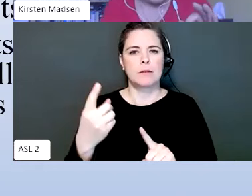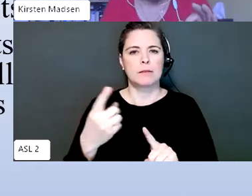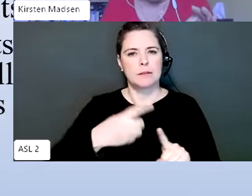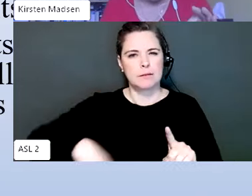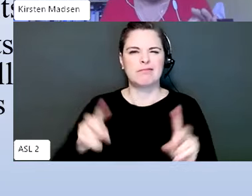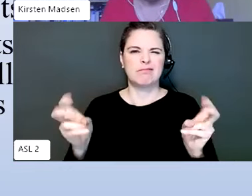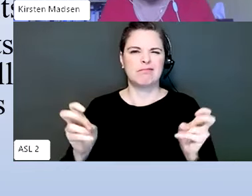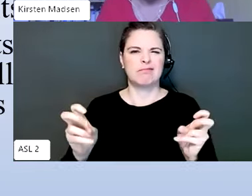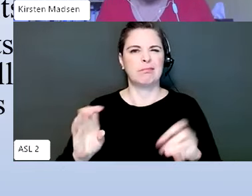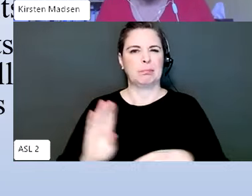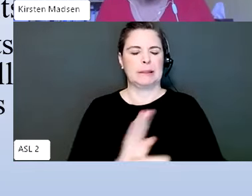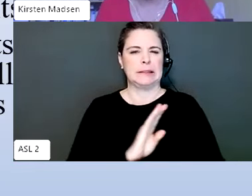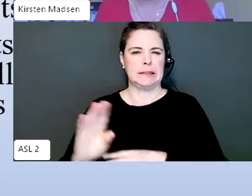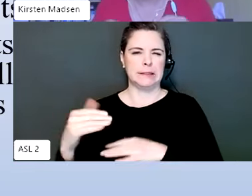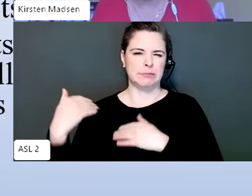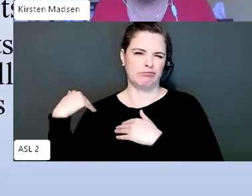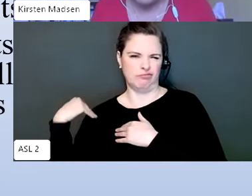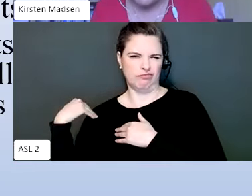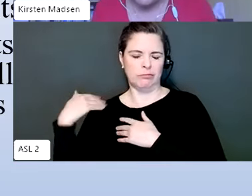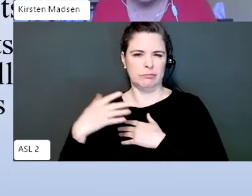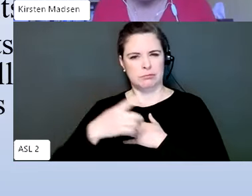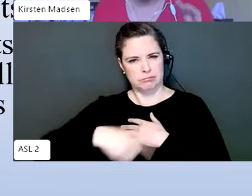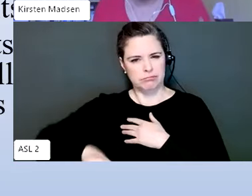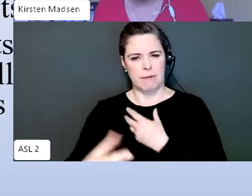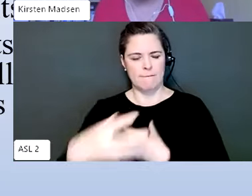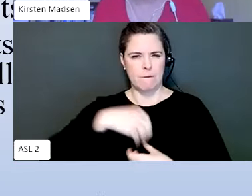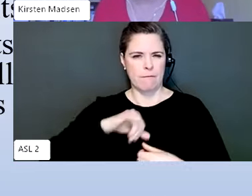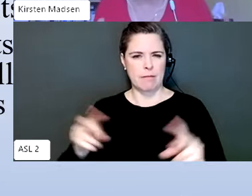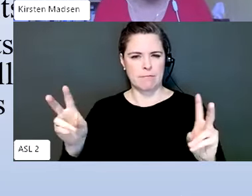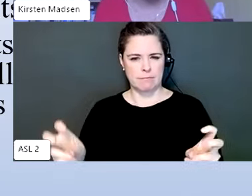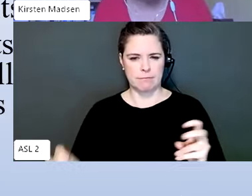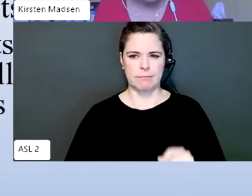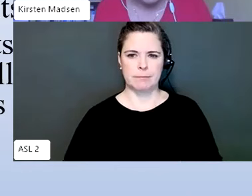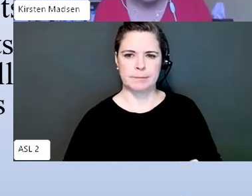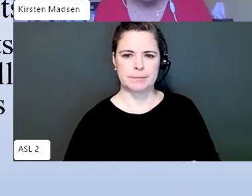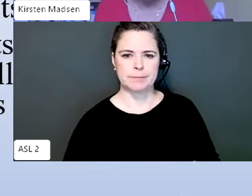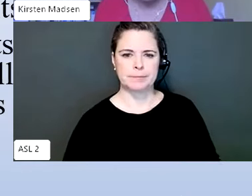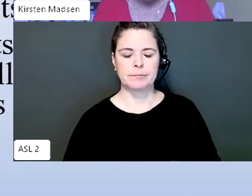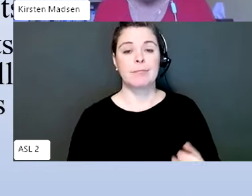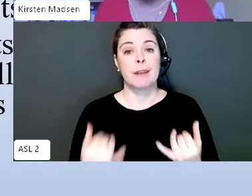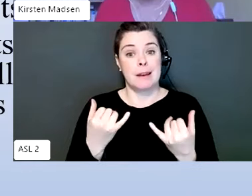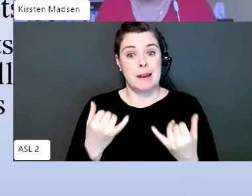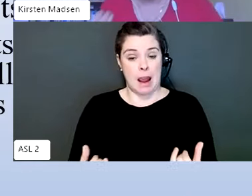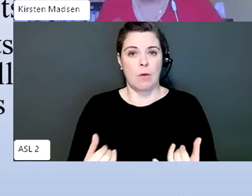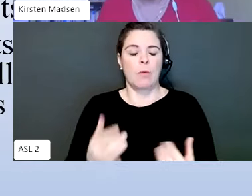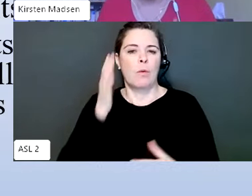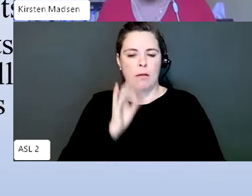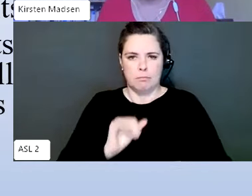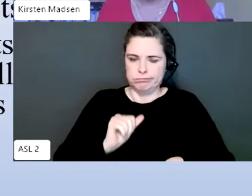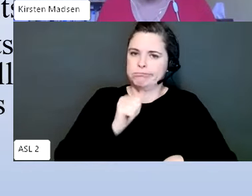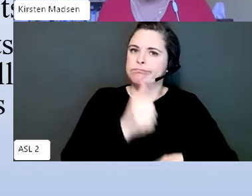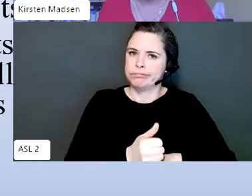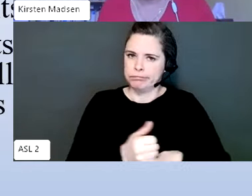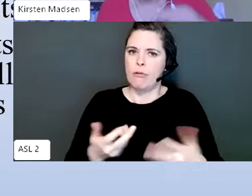we're at now is we're implementing it. We're in 2 of 8 sites, and the